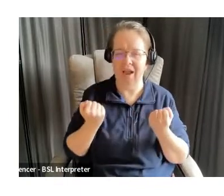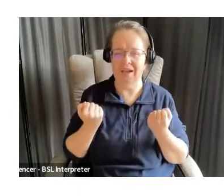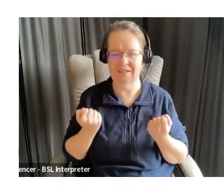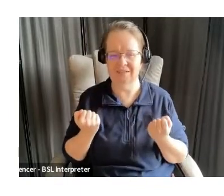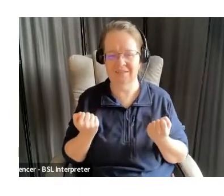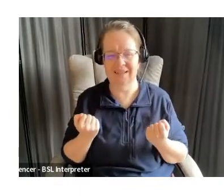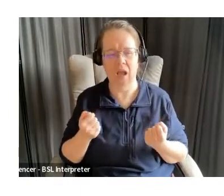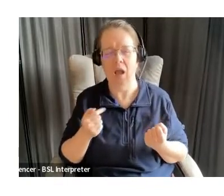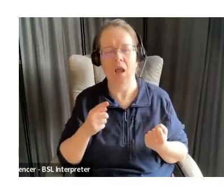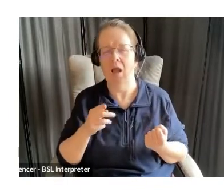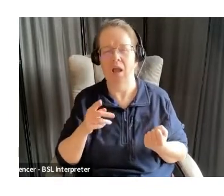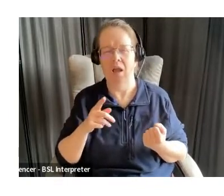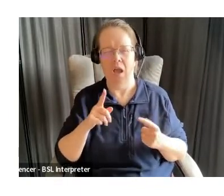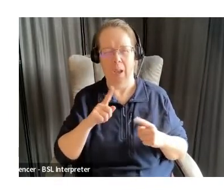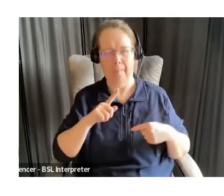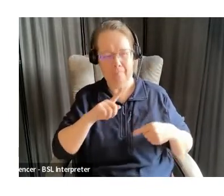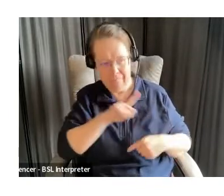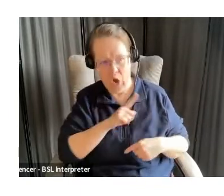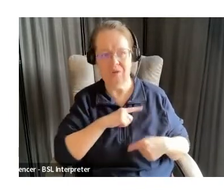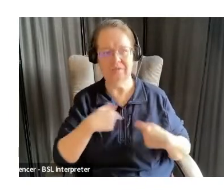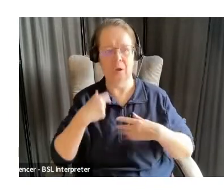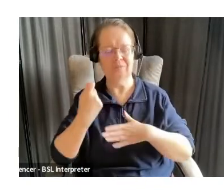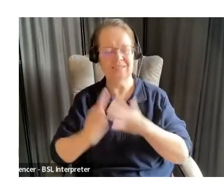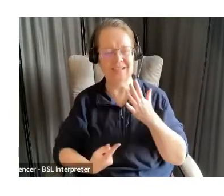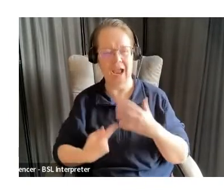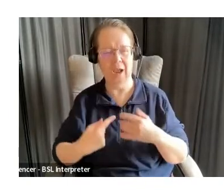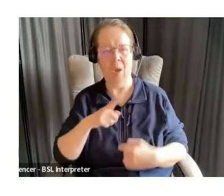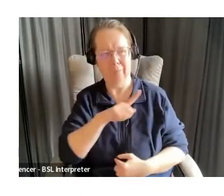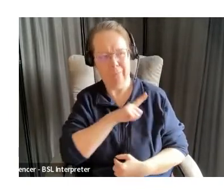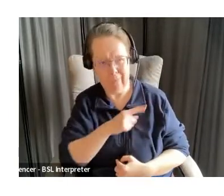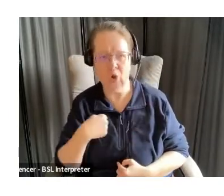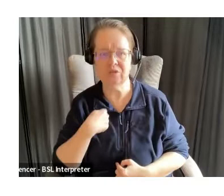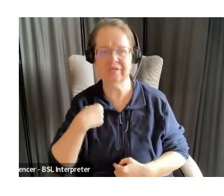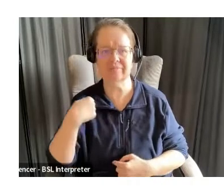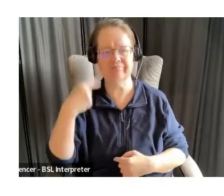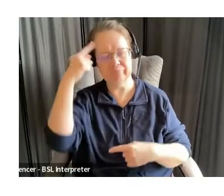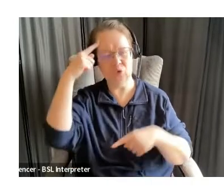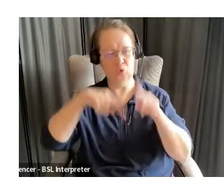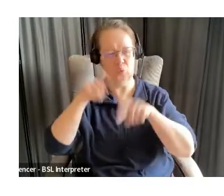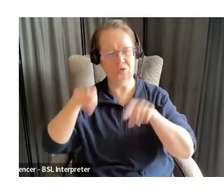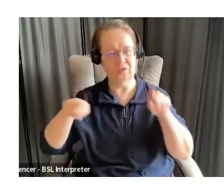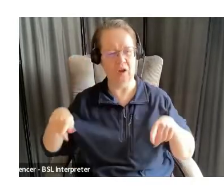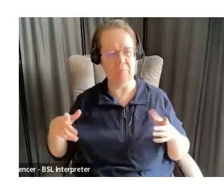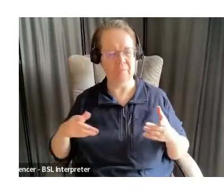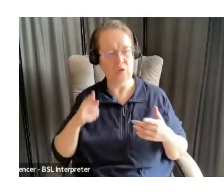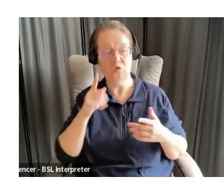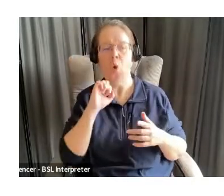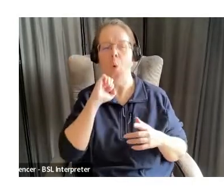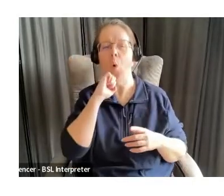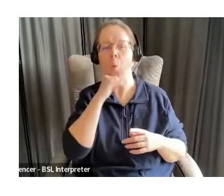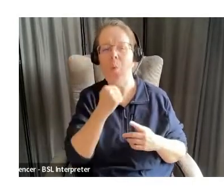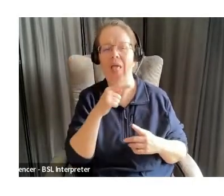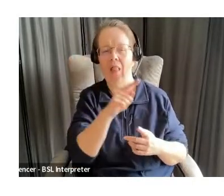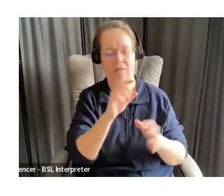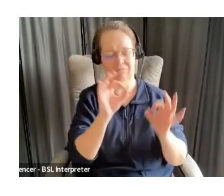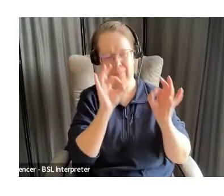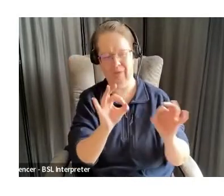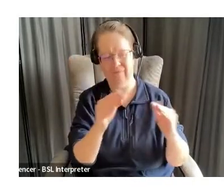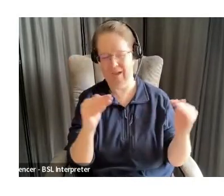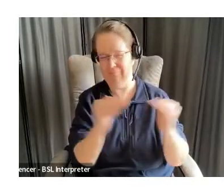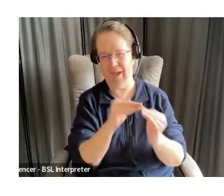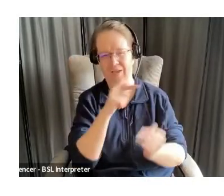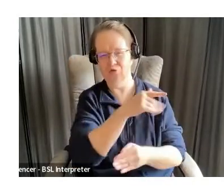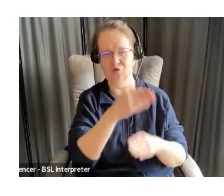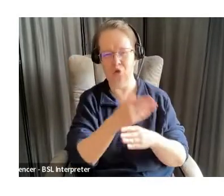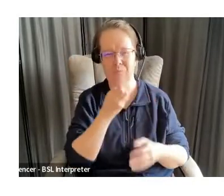of your disability or your neurodiversity, that's going to nail one of those key selection criteria on the job spec?